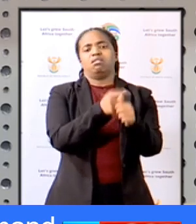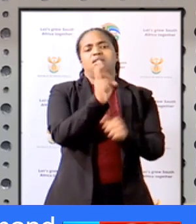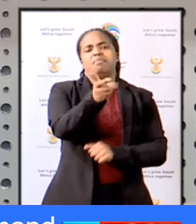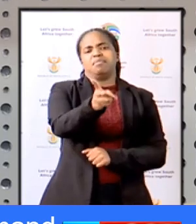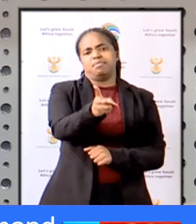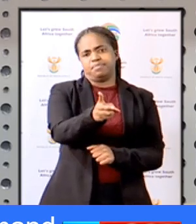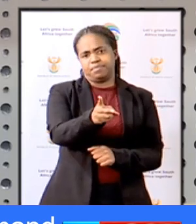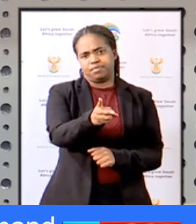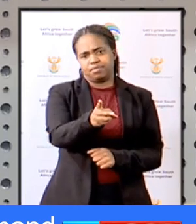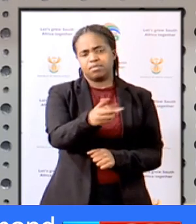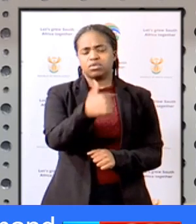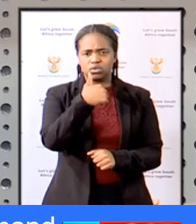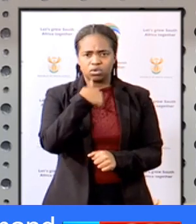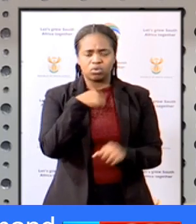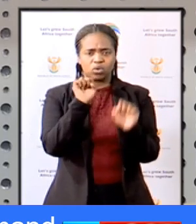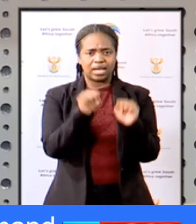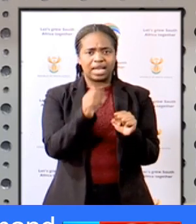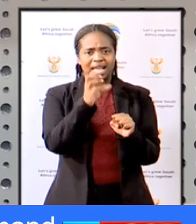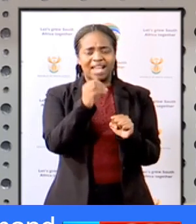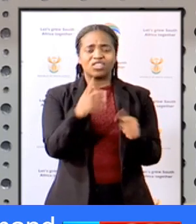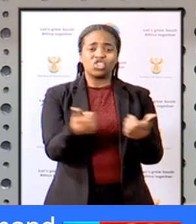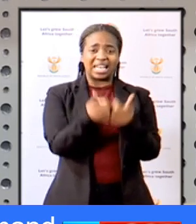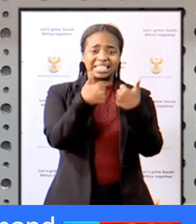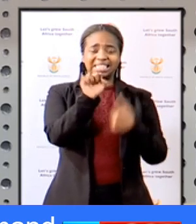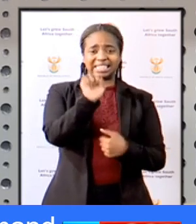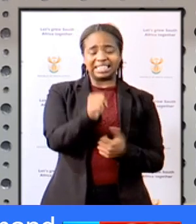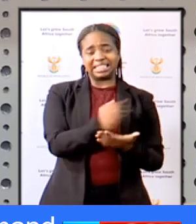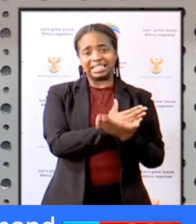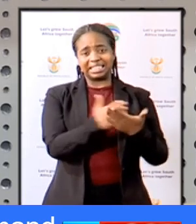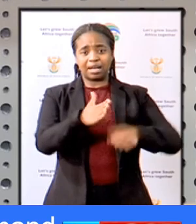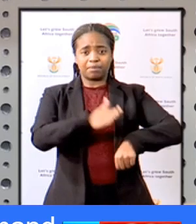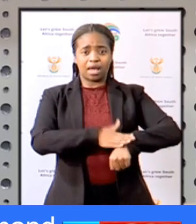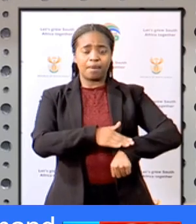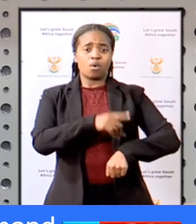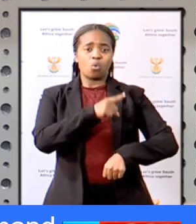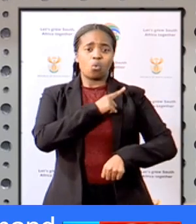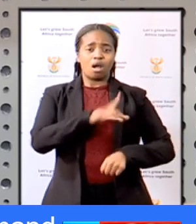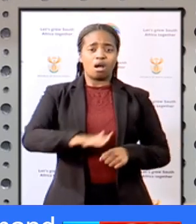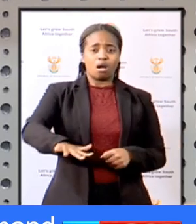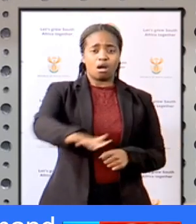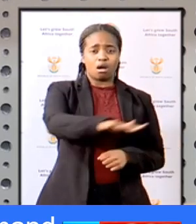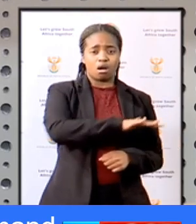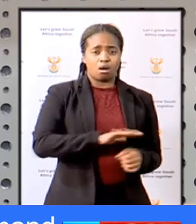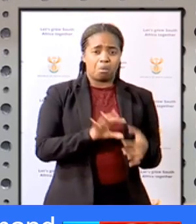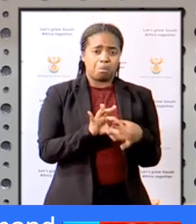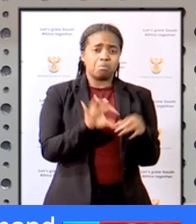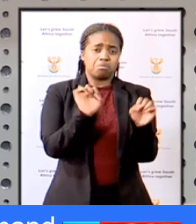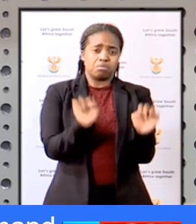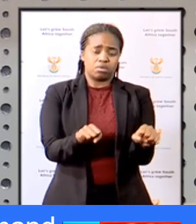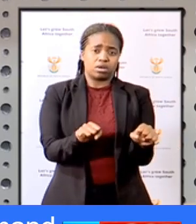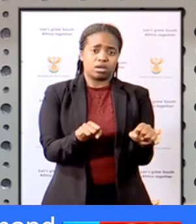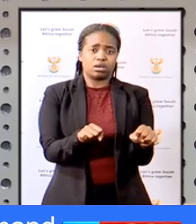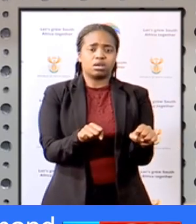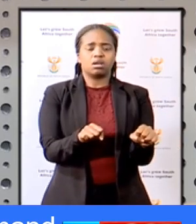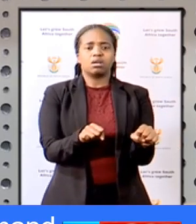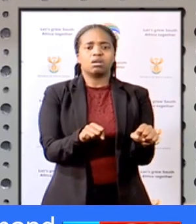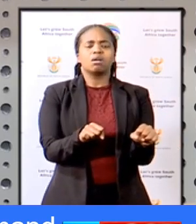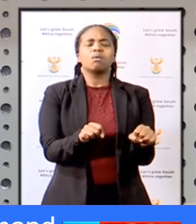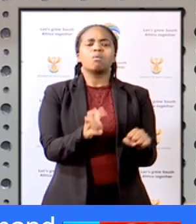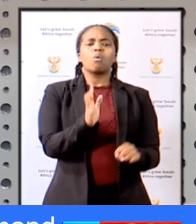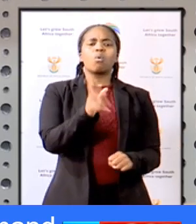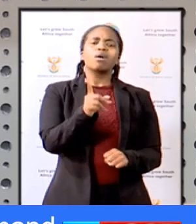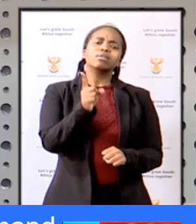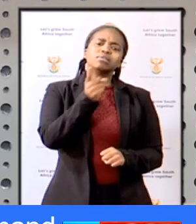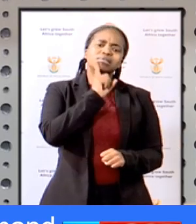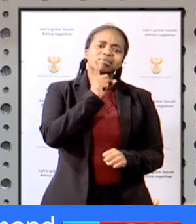protocols being followed. There are particular challenges sometimes in a domestic environment, and we will be looking